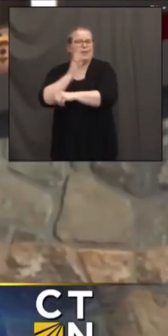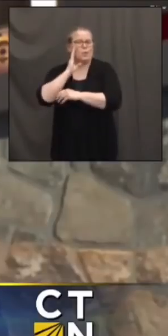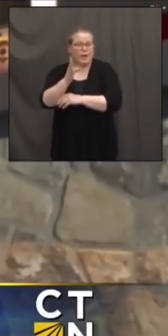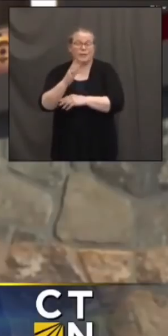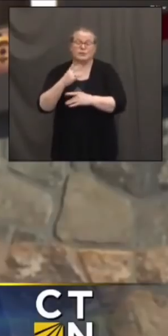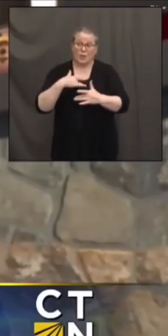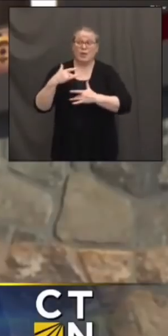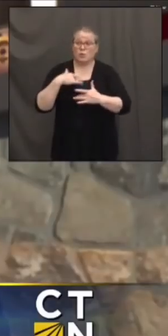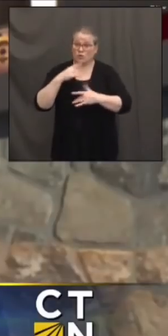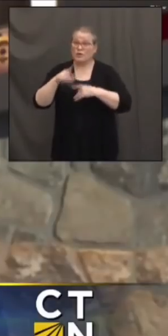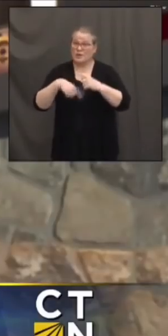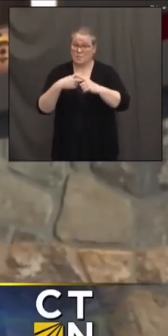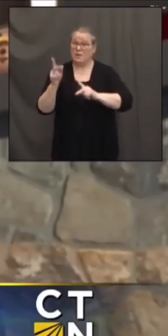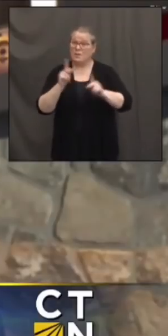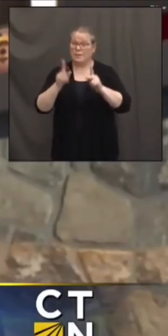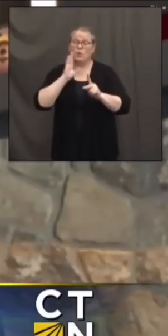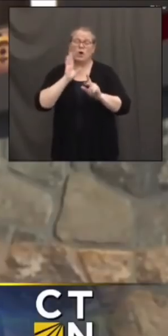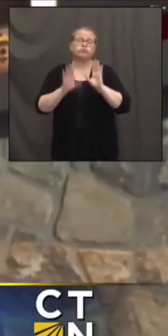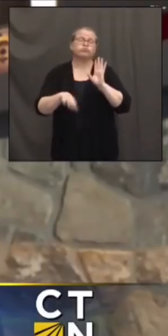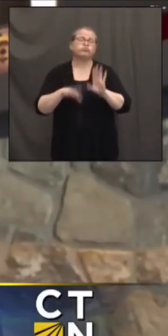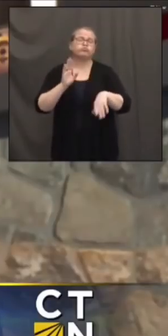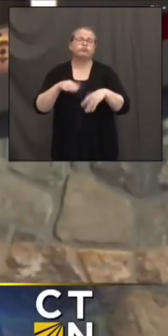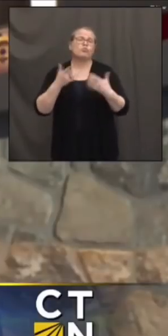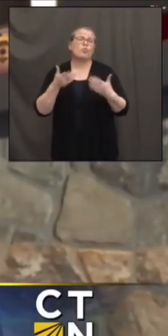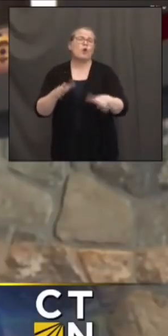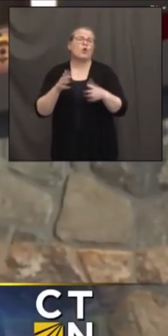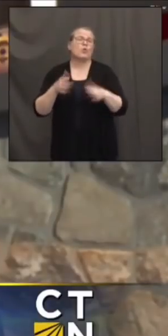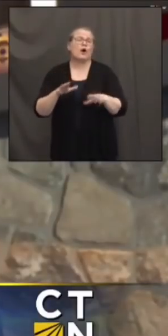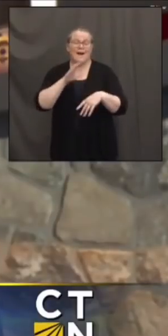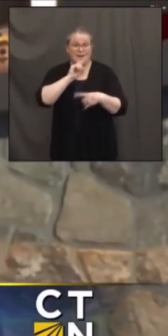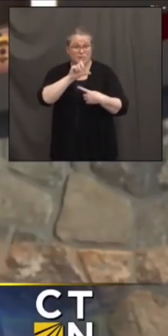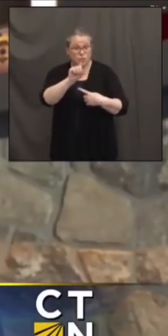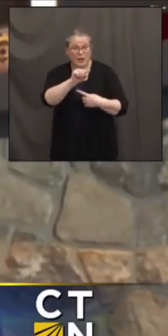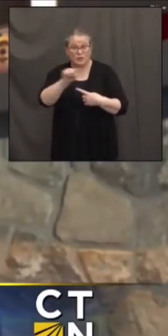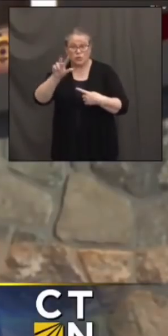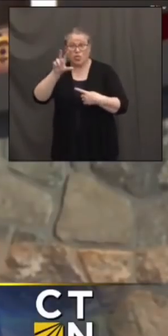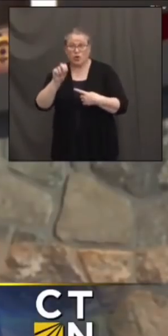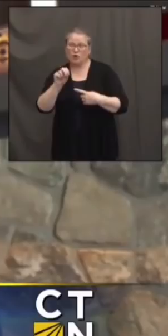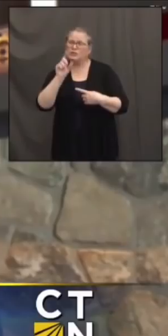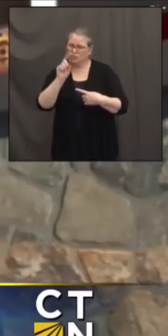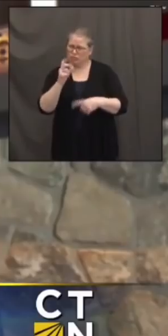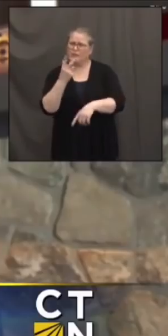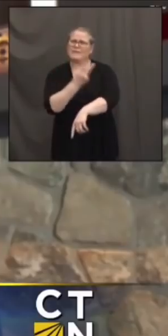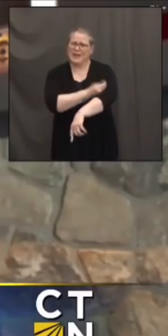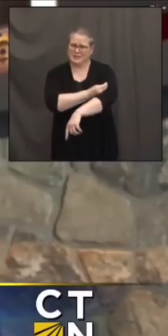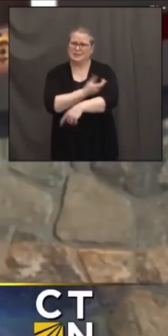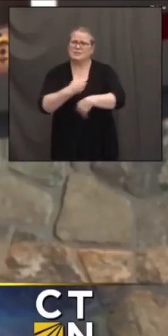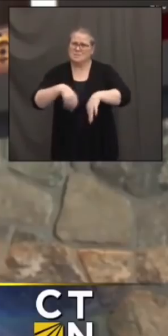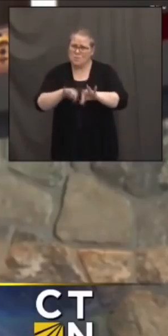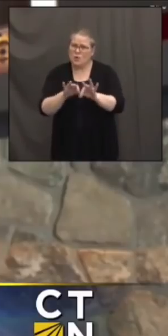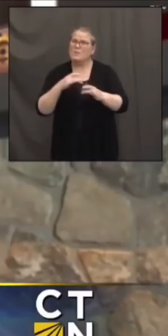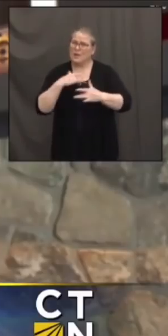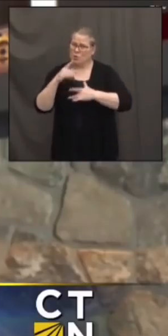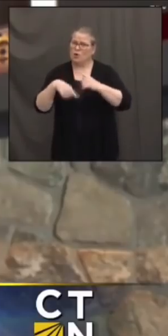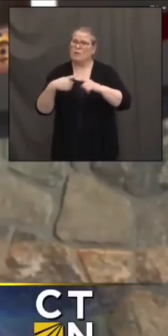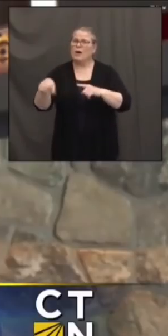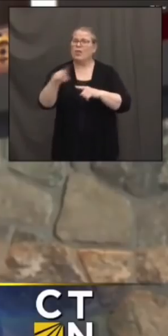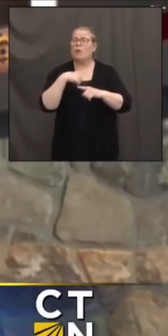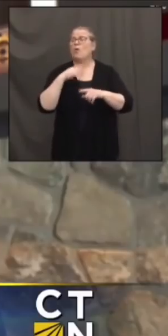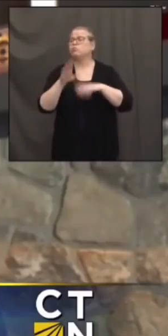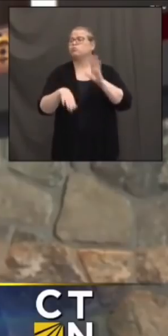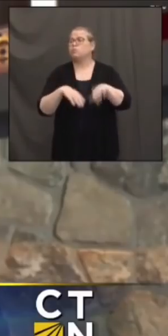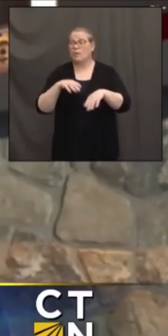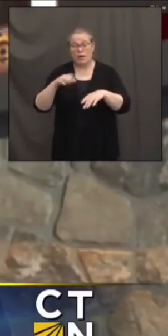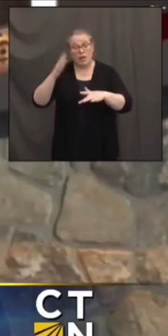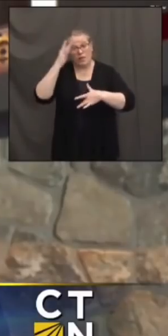And we're going to really have to work at it trying to get 20-year-olds and 30-year-olds to take the vaccine. They should get vaccinated. They're at less risk from the virus, but